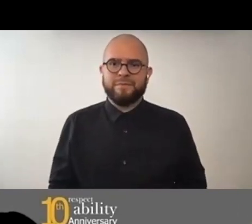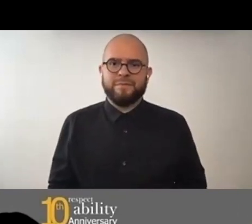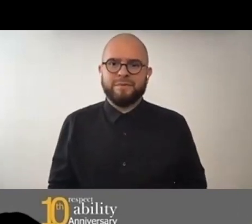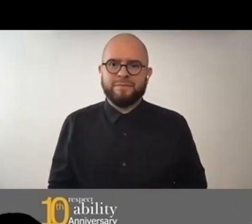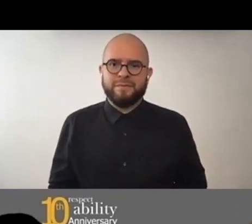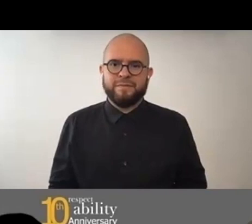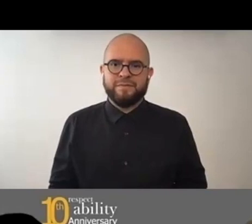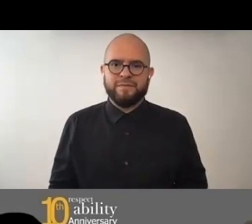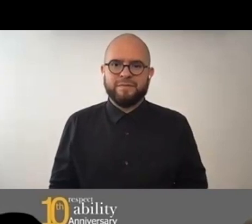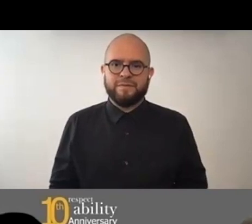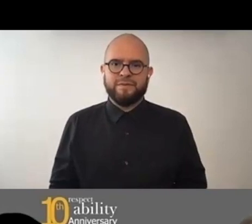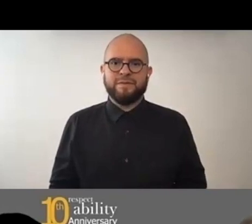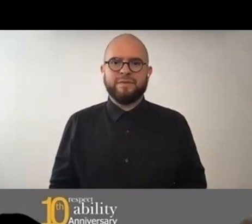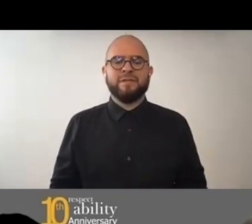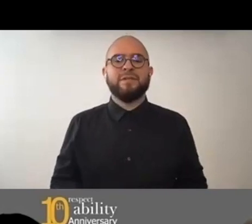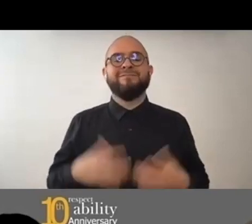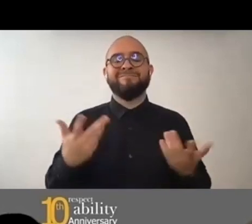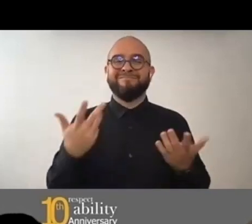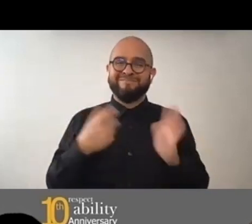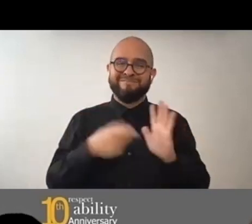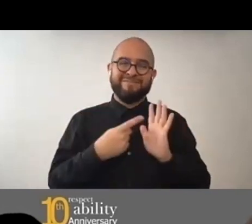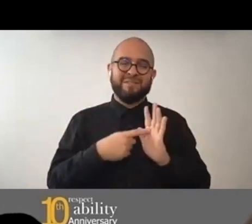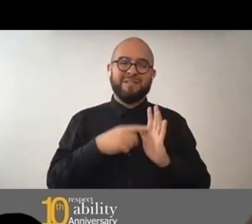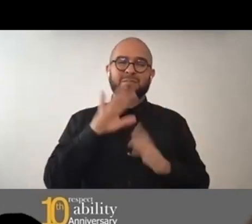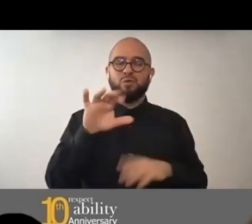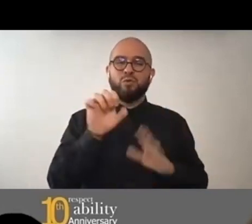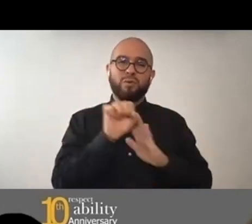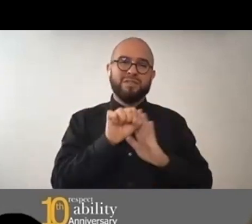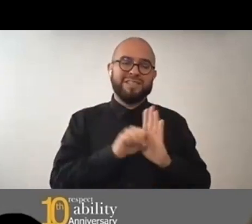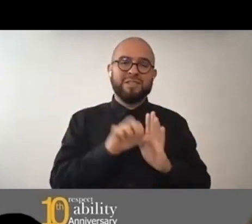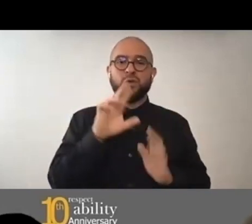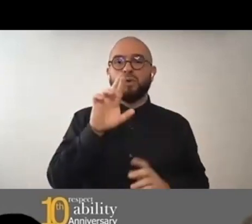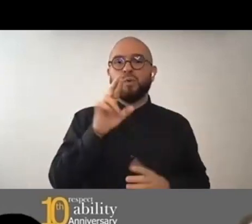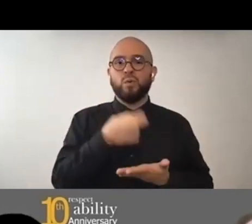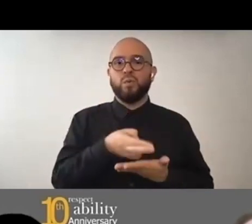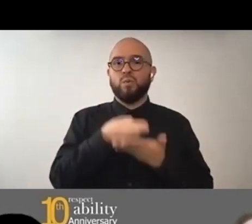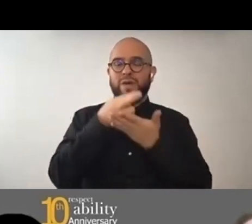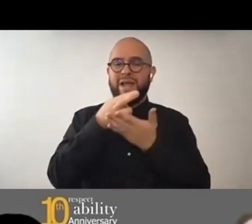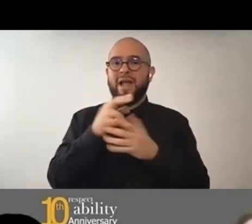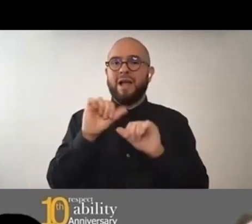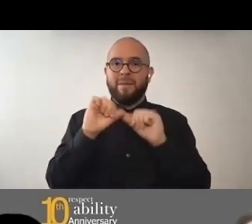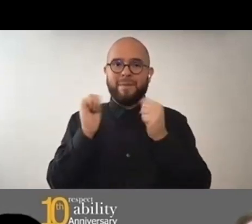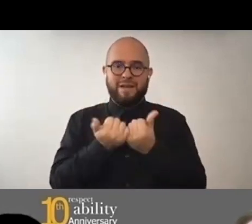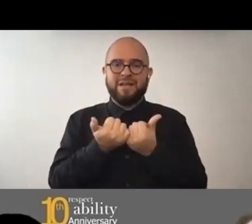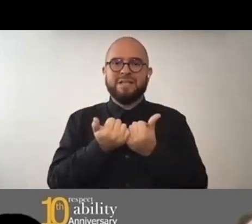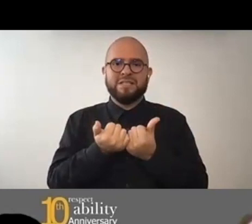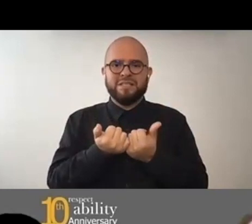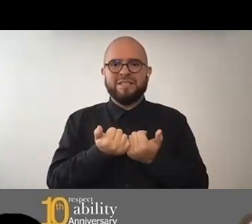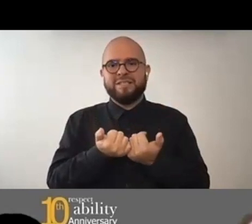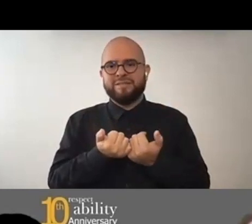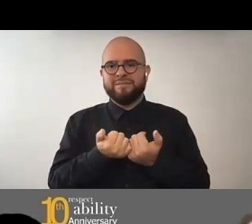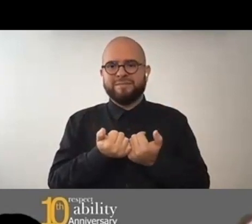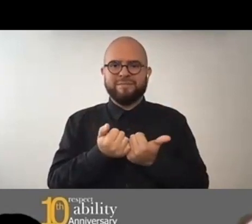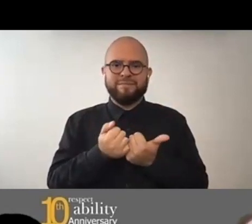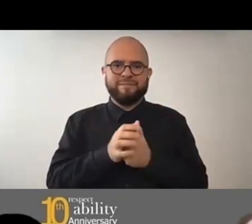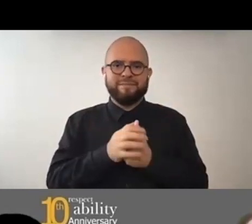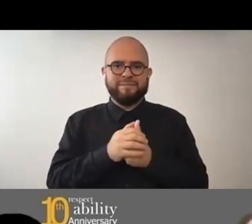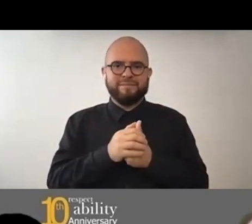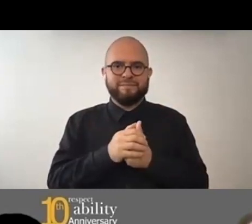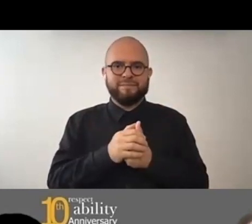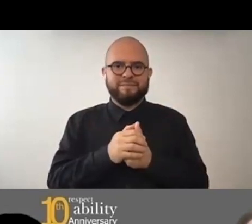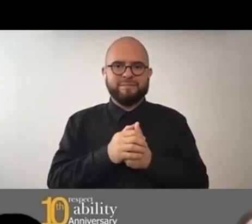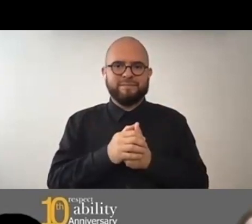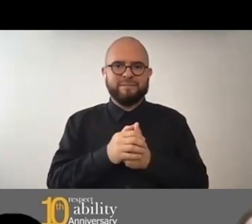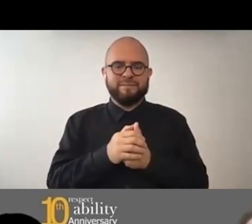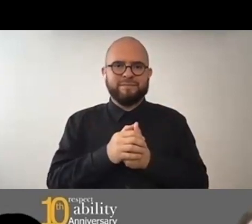to know about is your state's vocational rehabilitation agency. And vocational rehabilitation agencies exist to help people with